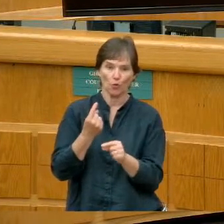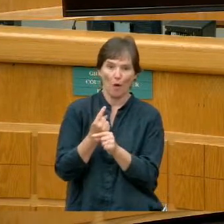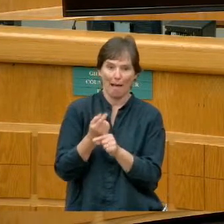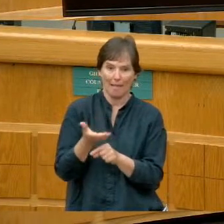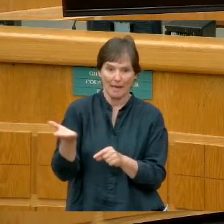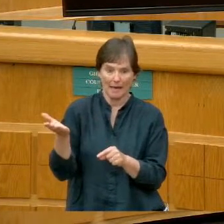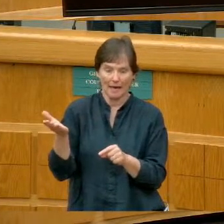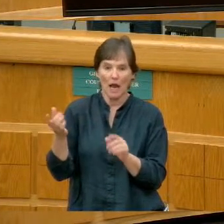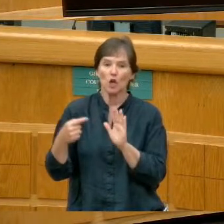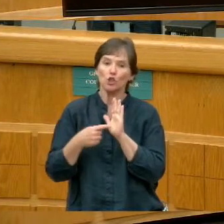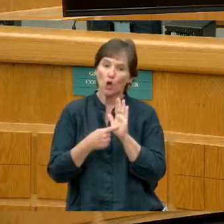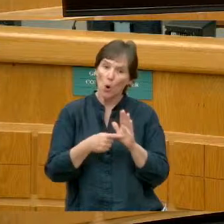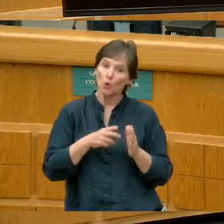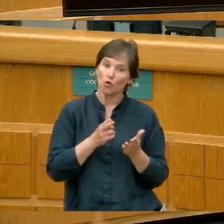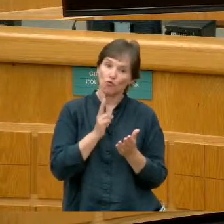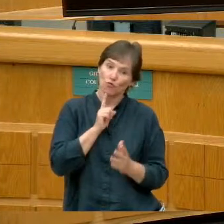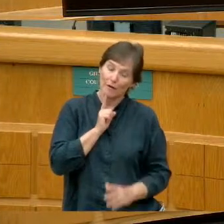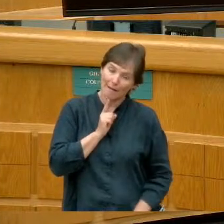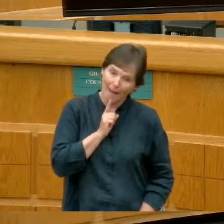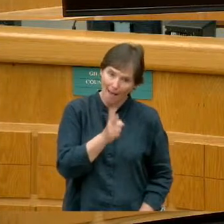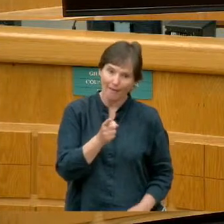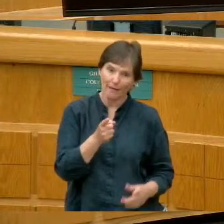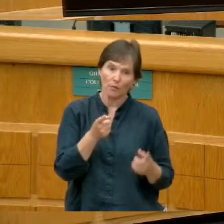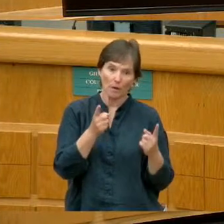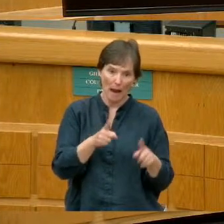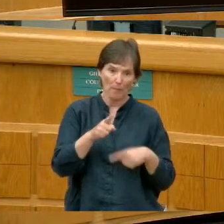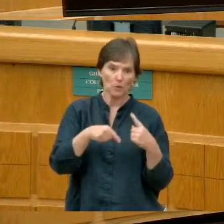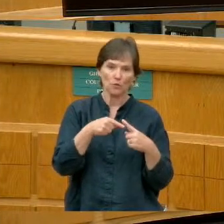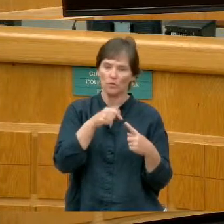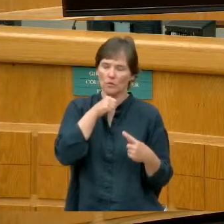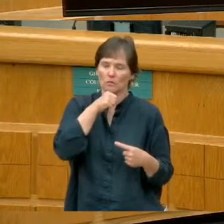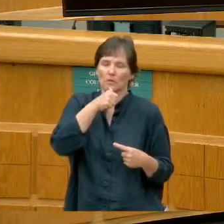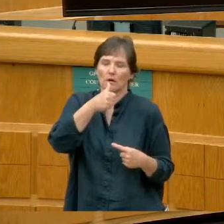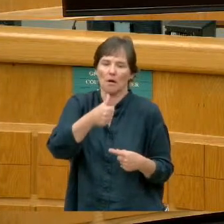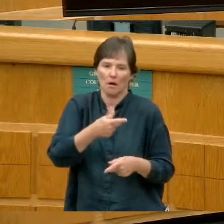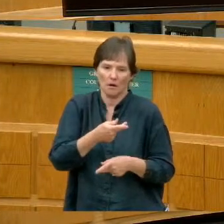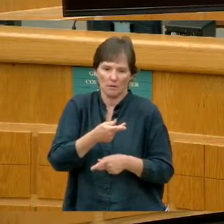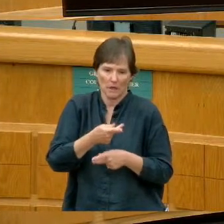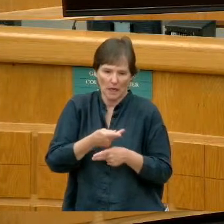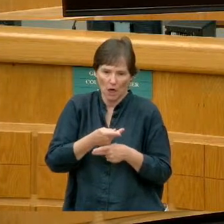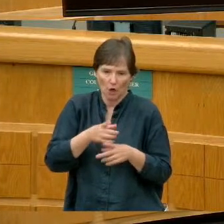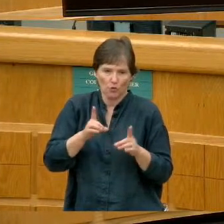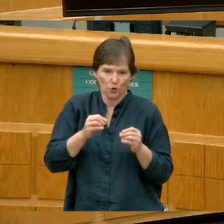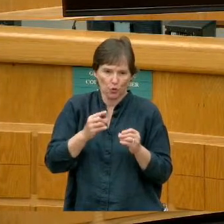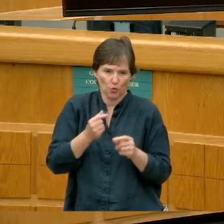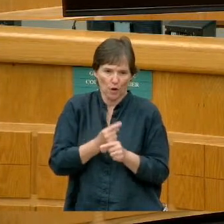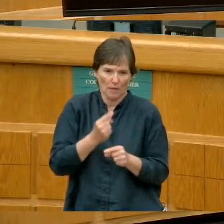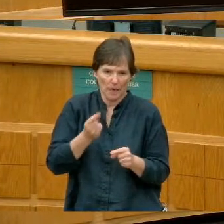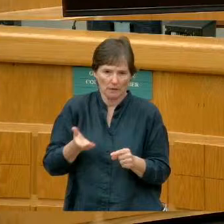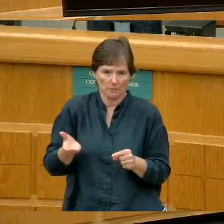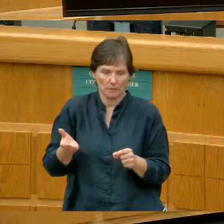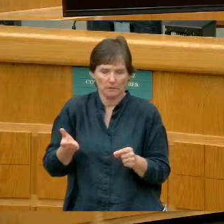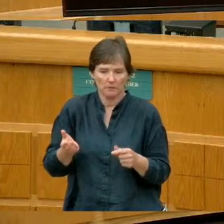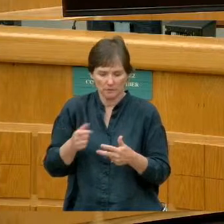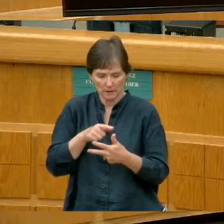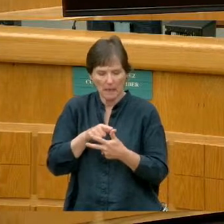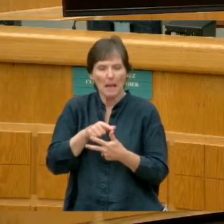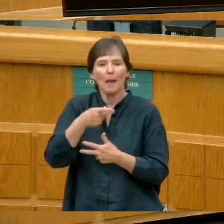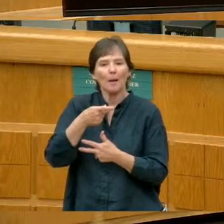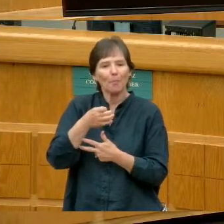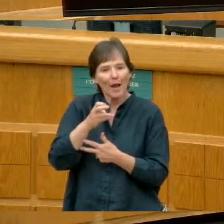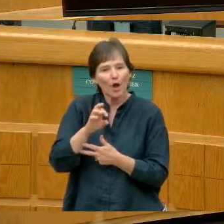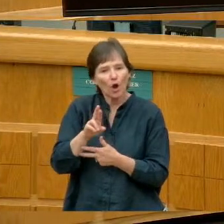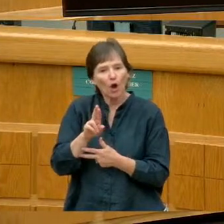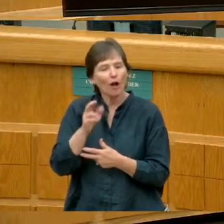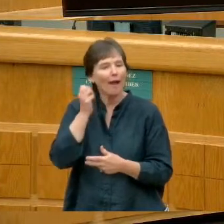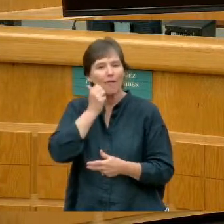you the harsh realities of what happens when you don't. Peter comes and he gives the statistics every day so that we